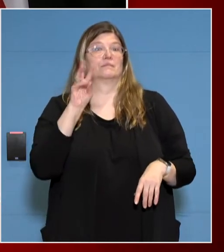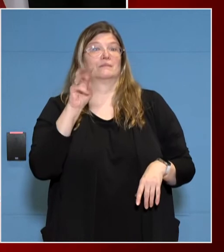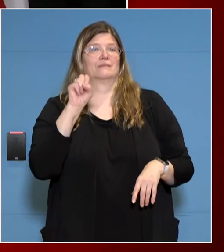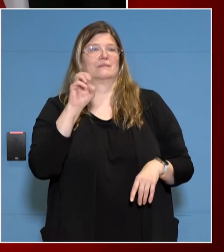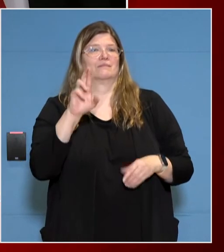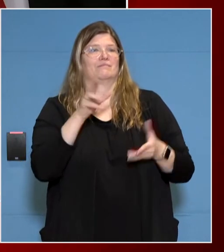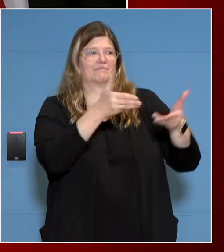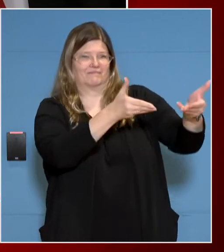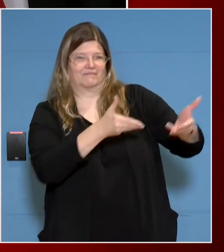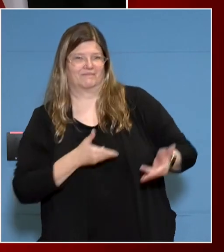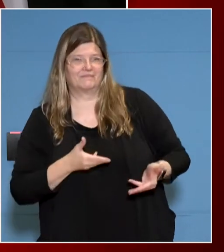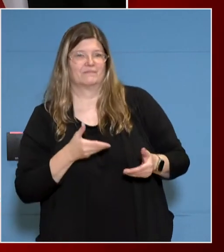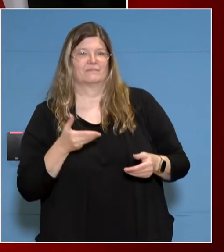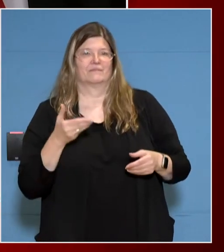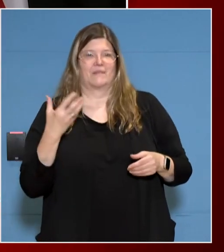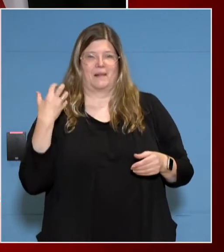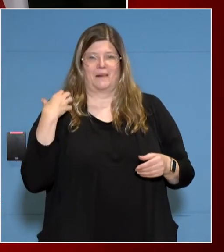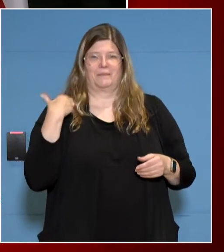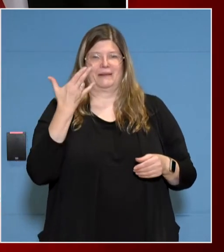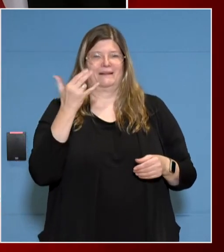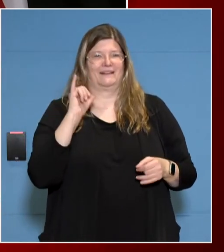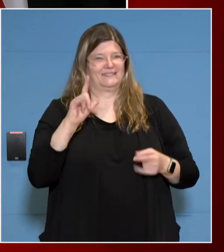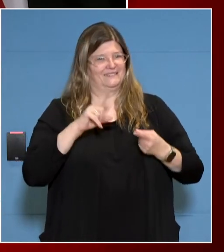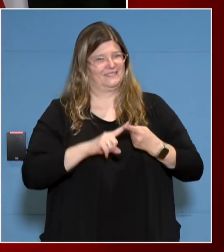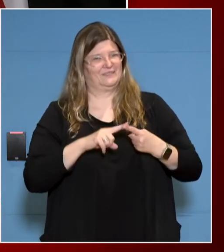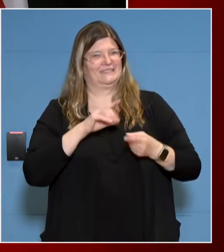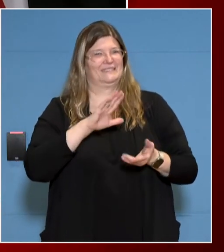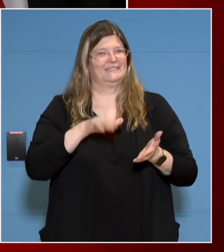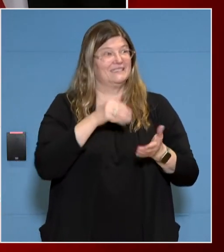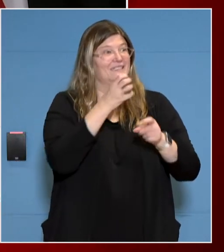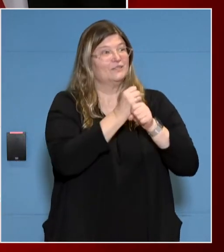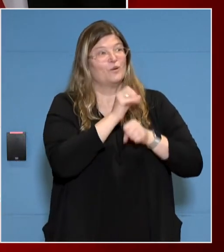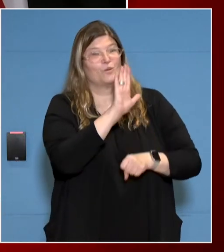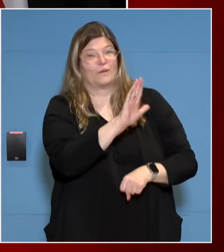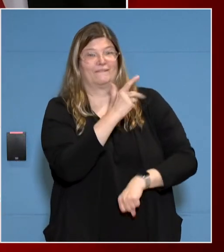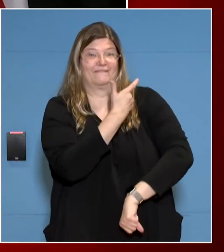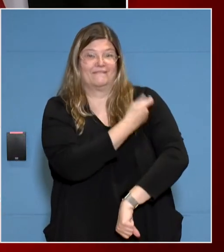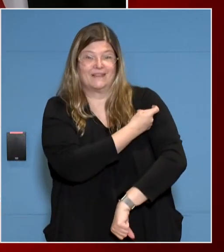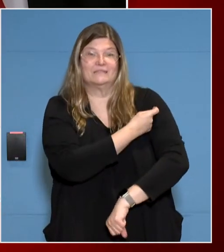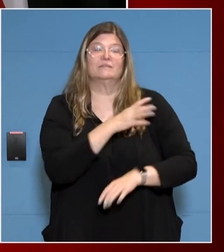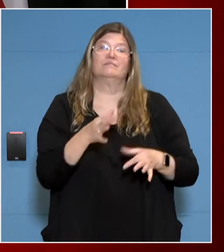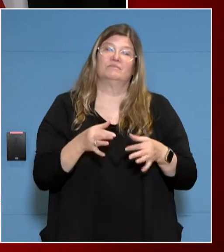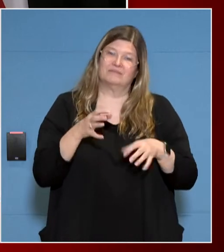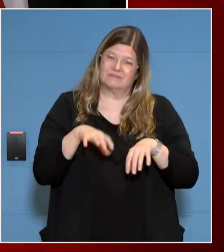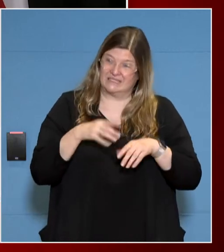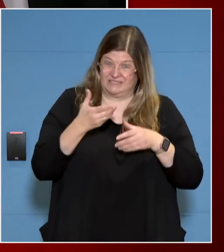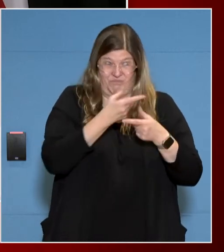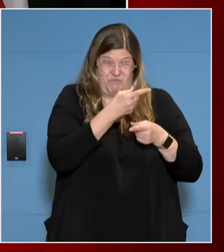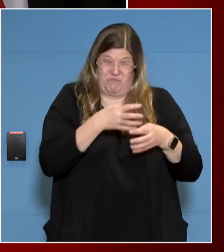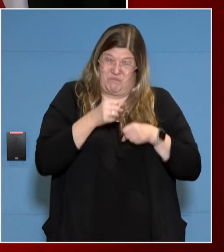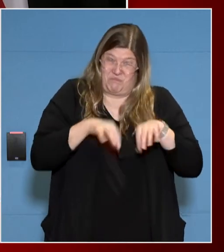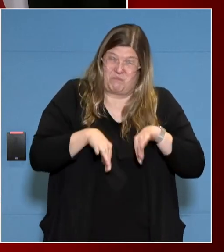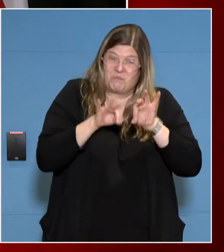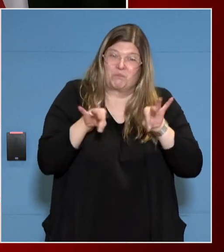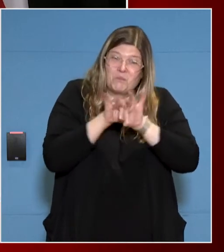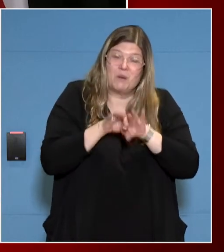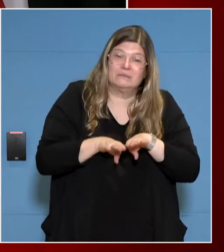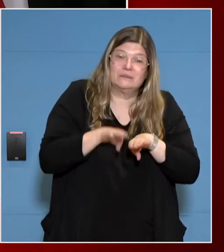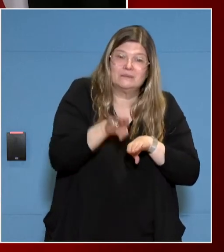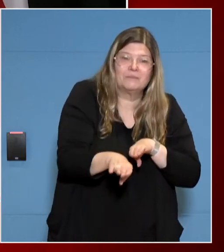COVID-19 vaccine. You are taking this important step and demonstrating to everyone in our community how we can tackle this virus and put an end